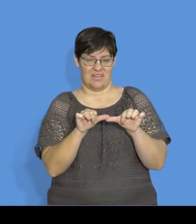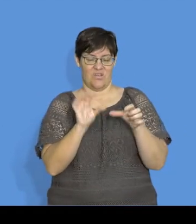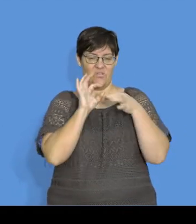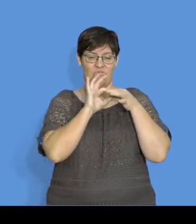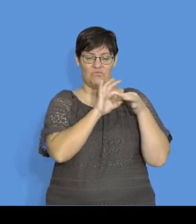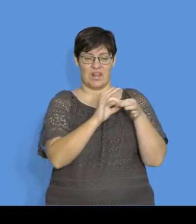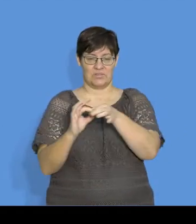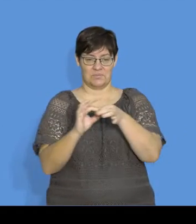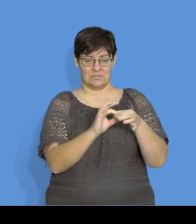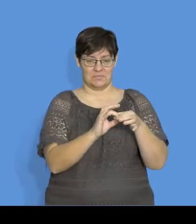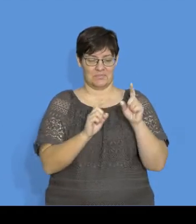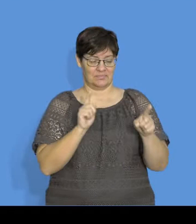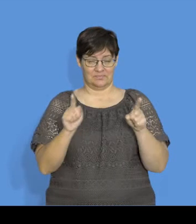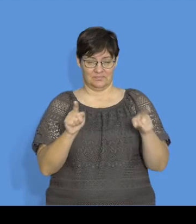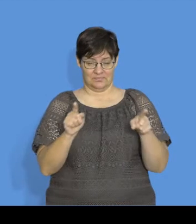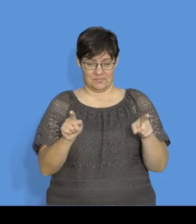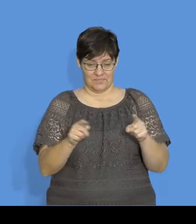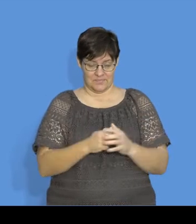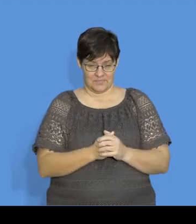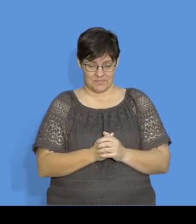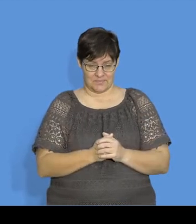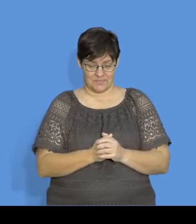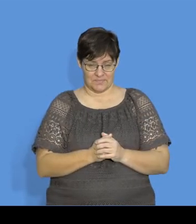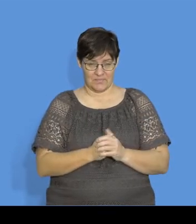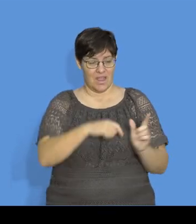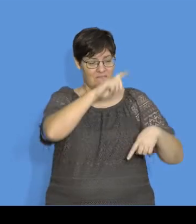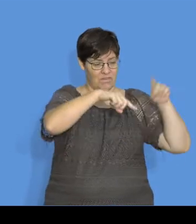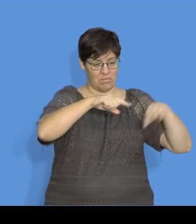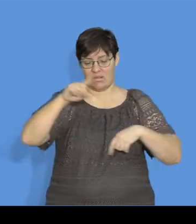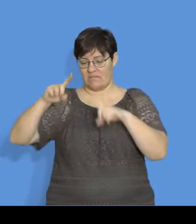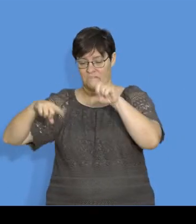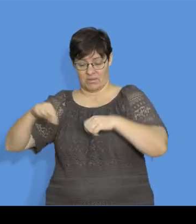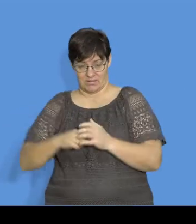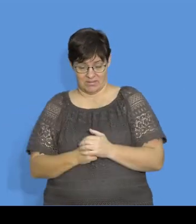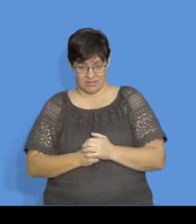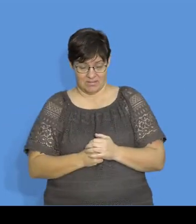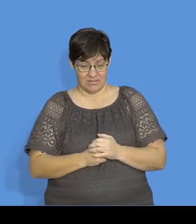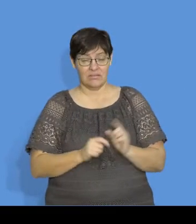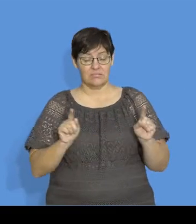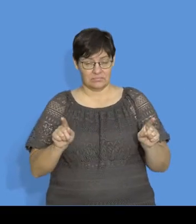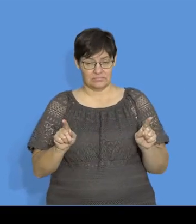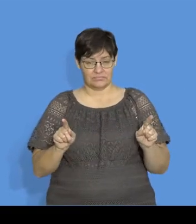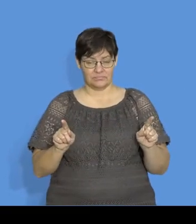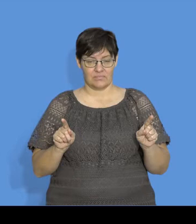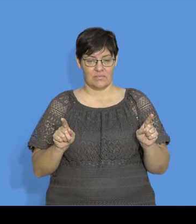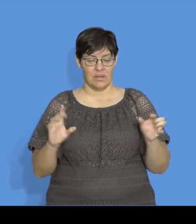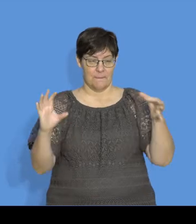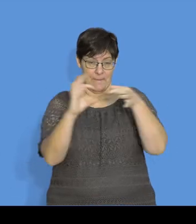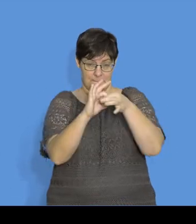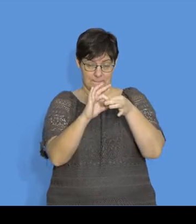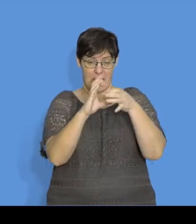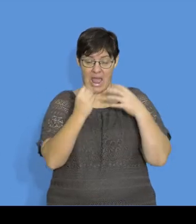measure of relationship, okay? But we spoke about the two variables, relationship meaning